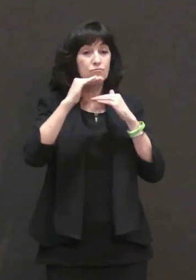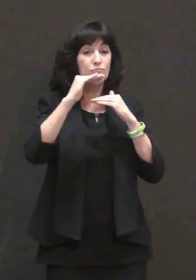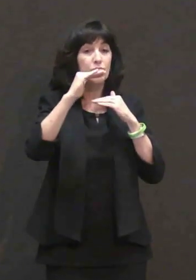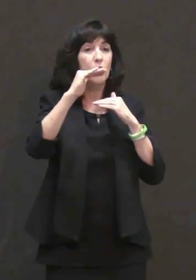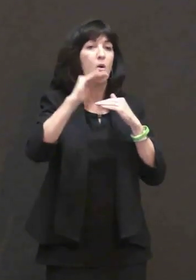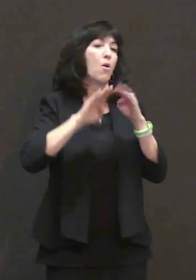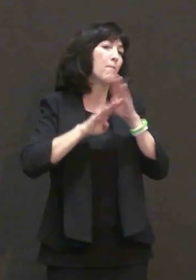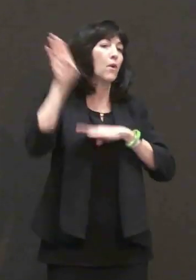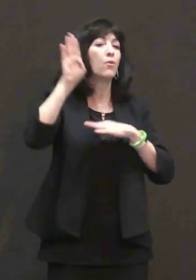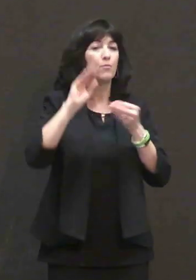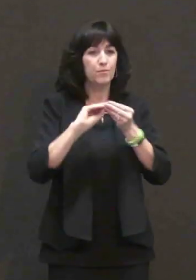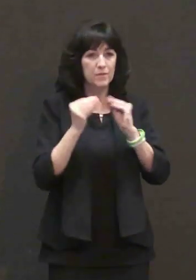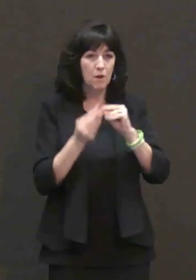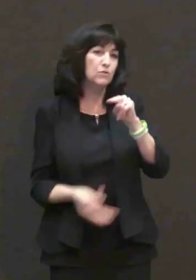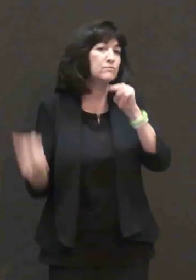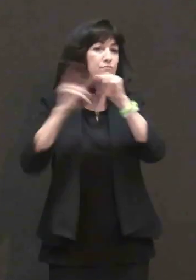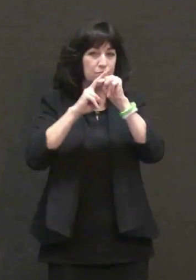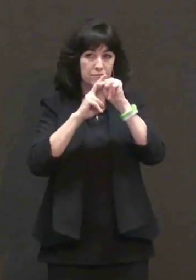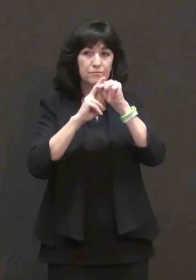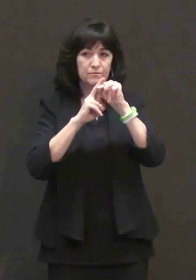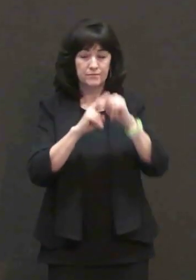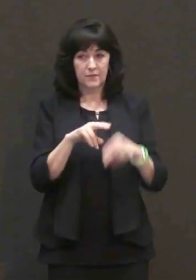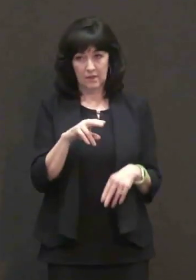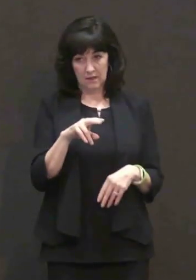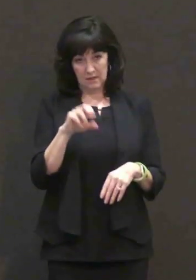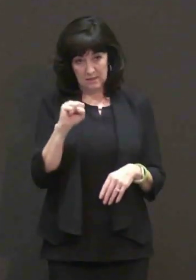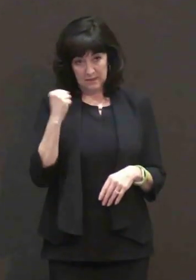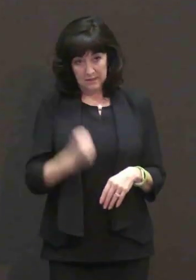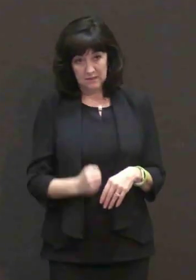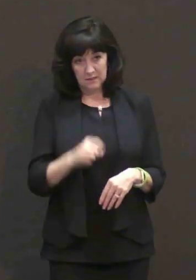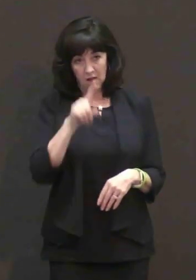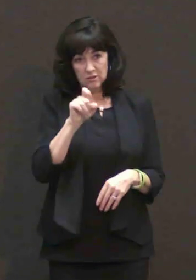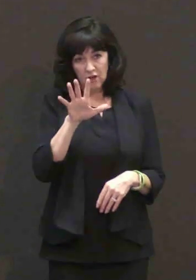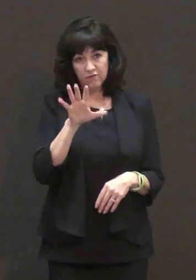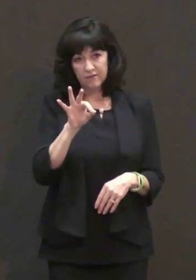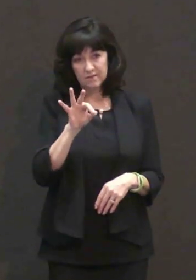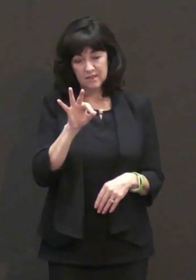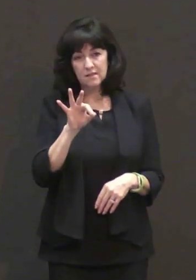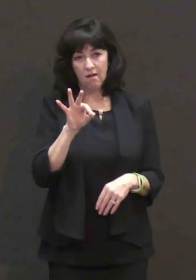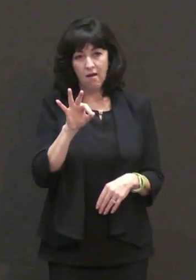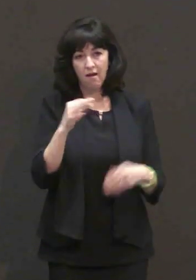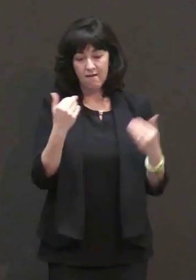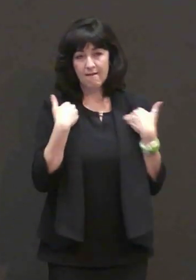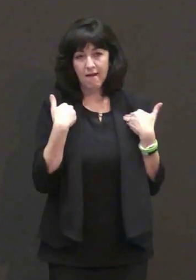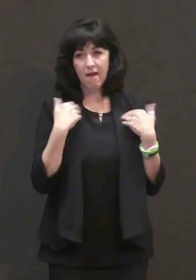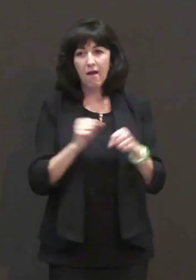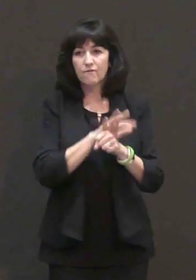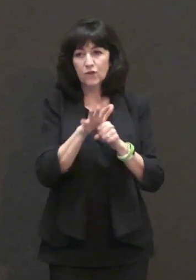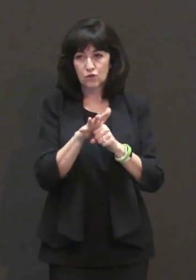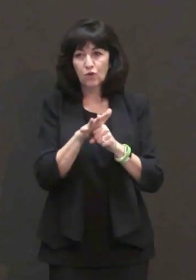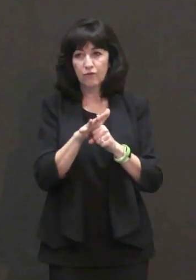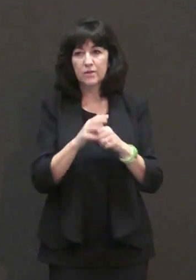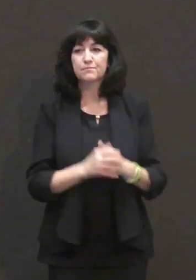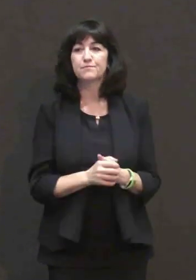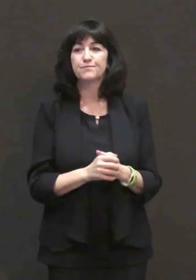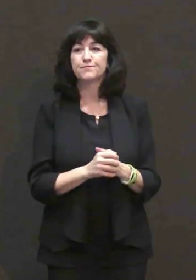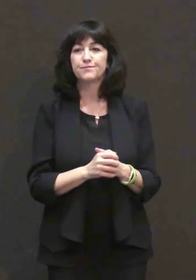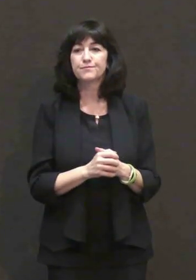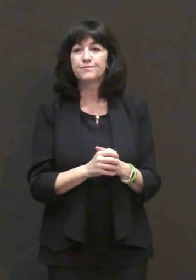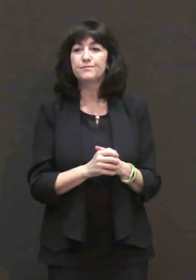in Kent County 128, and in Sussex County 159 cases. So here's